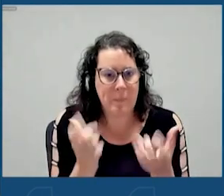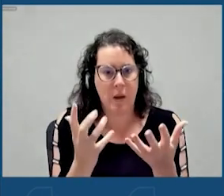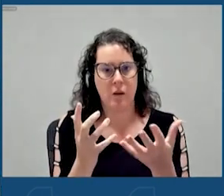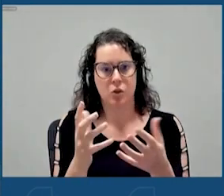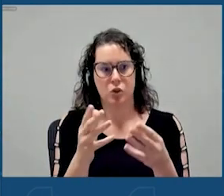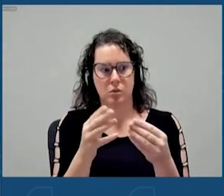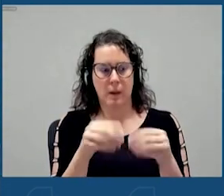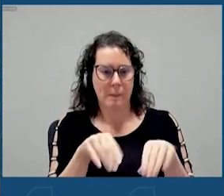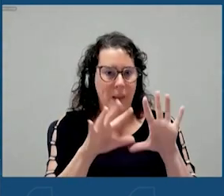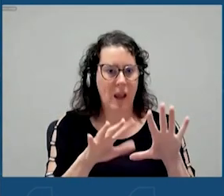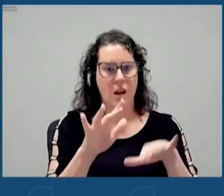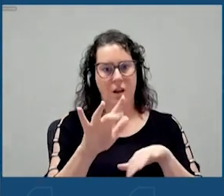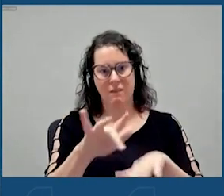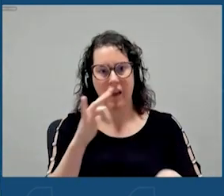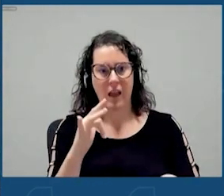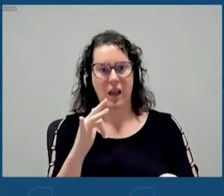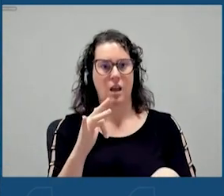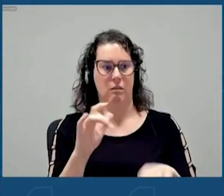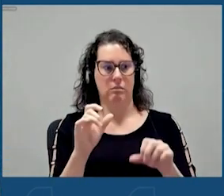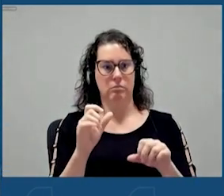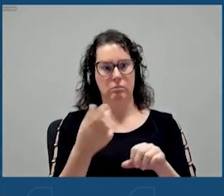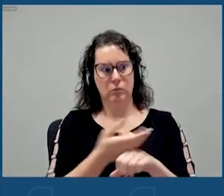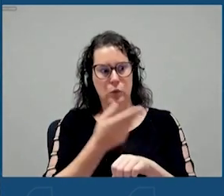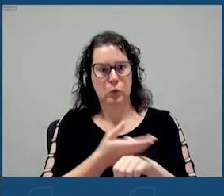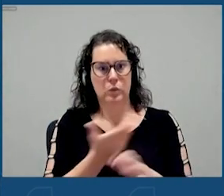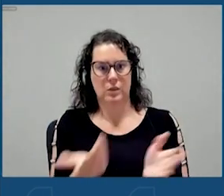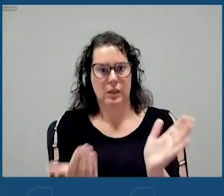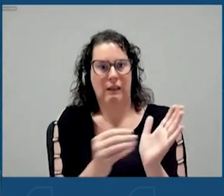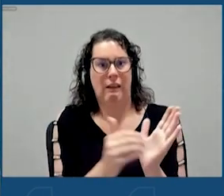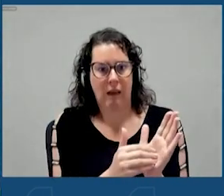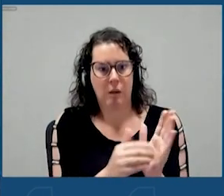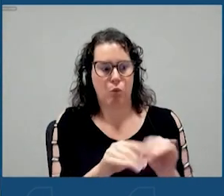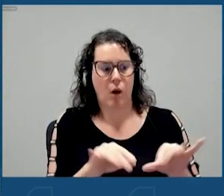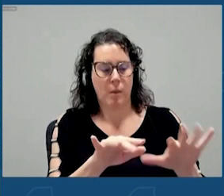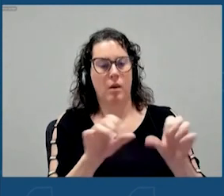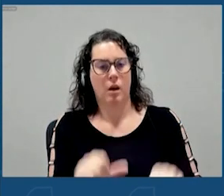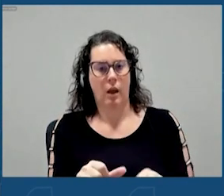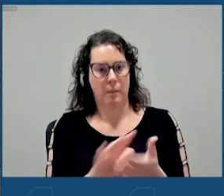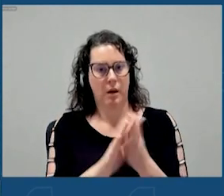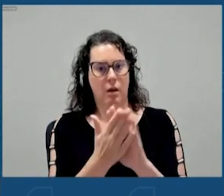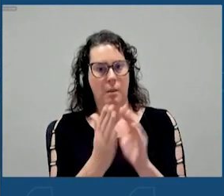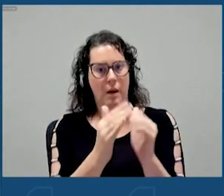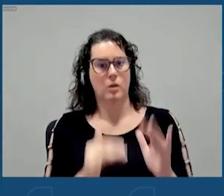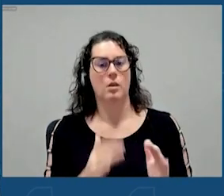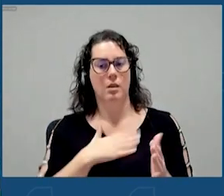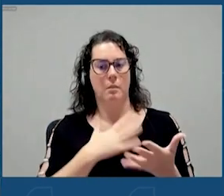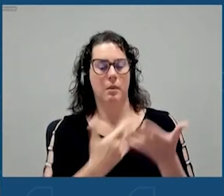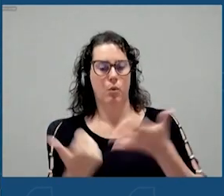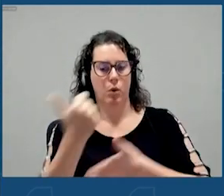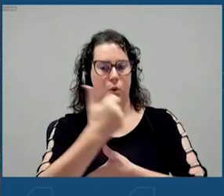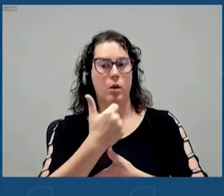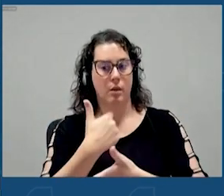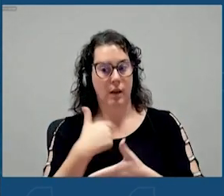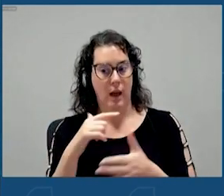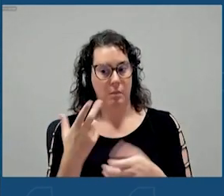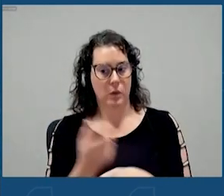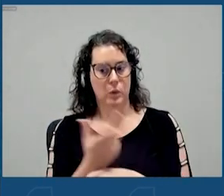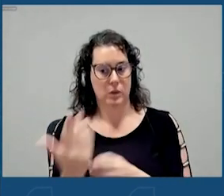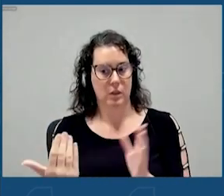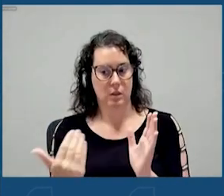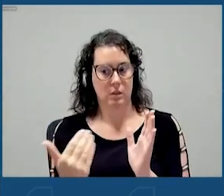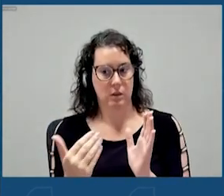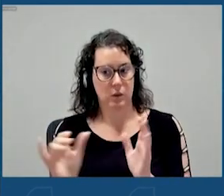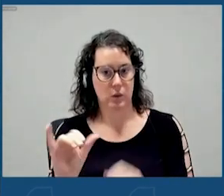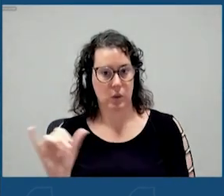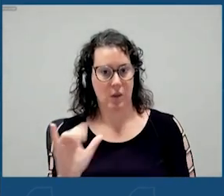abandoned, vacant, reusable properties that can be repurposed for housing. So that's another priority that I'm going to be using as well, another tool